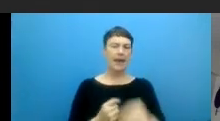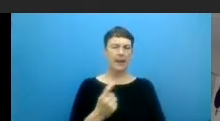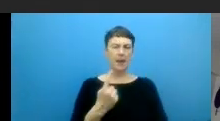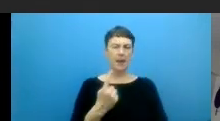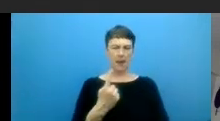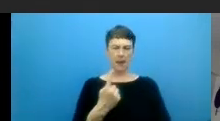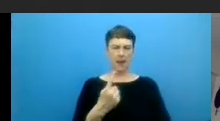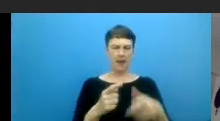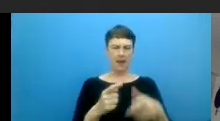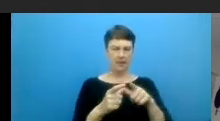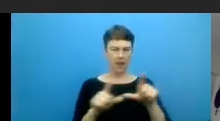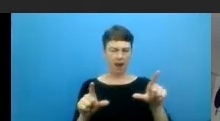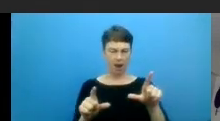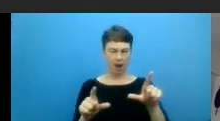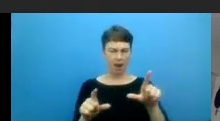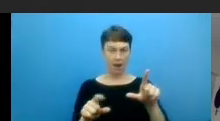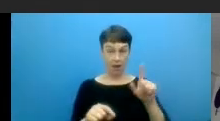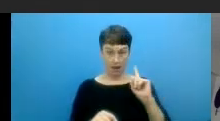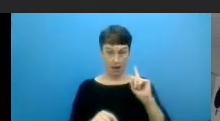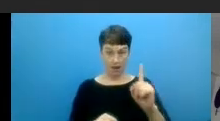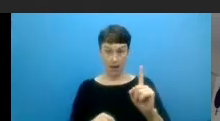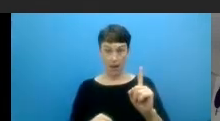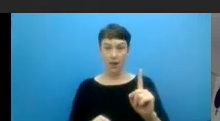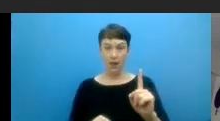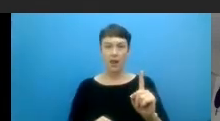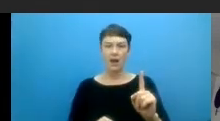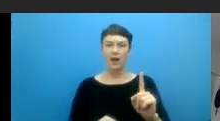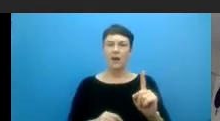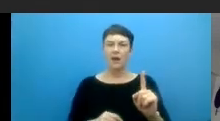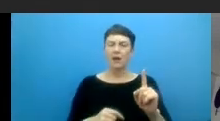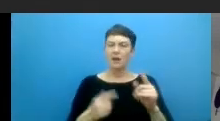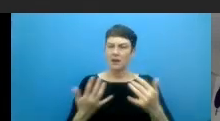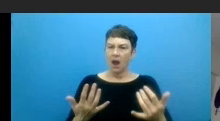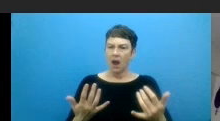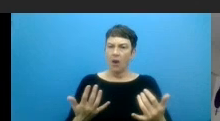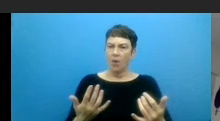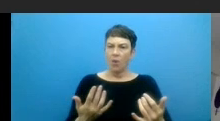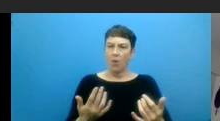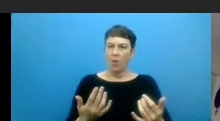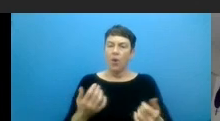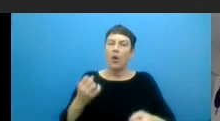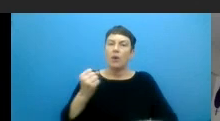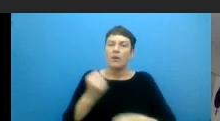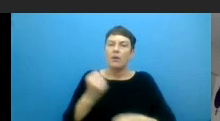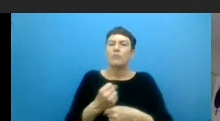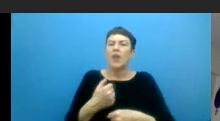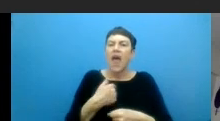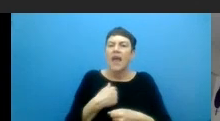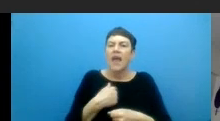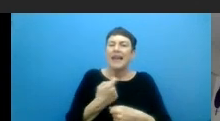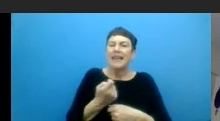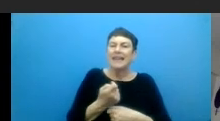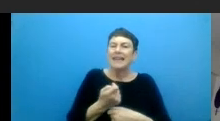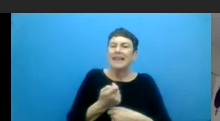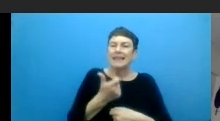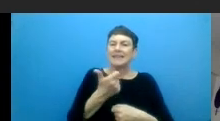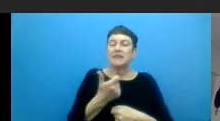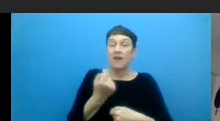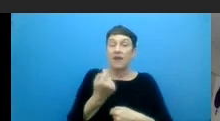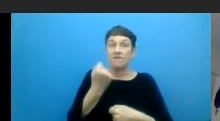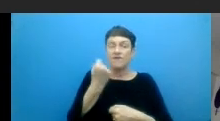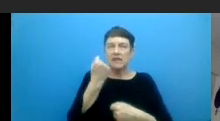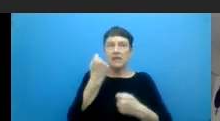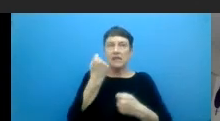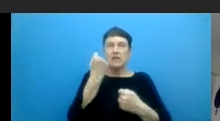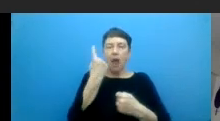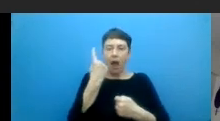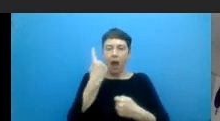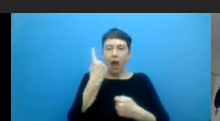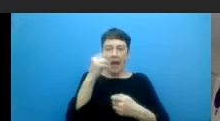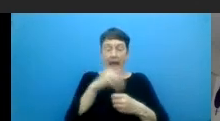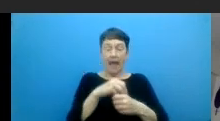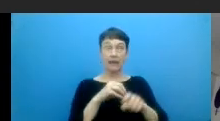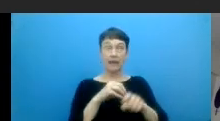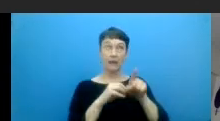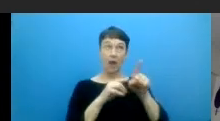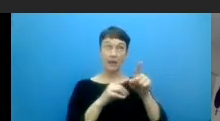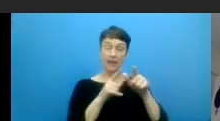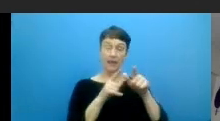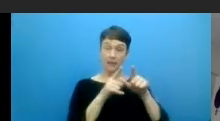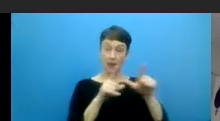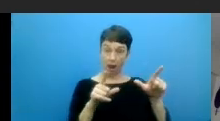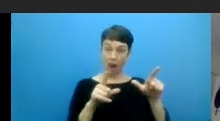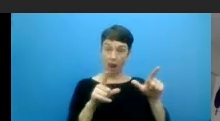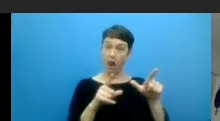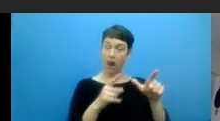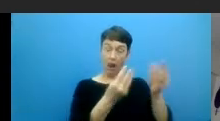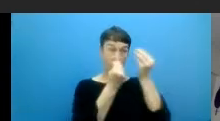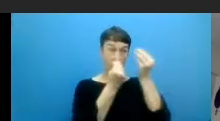earlier, where if we're expected to understand something in a language but be able to be comfortable enough to write in a different language,